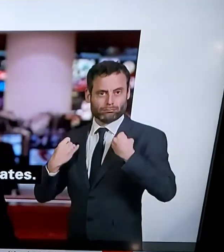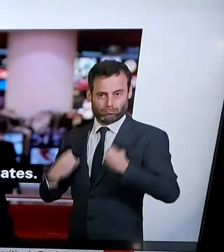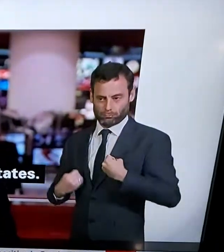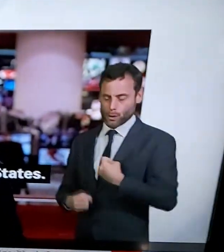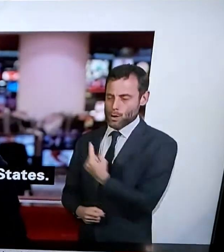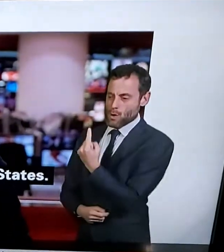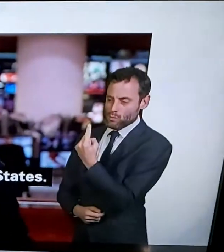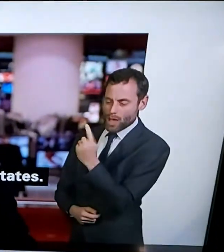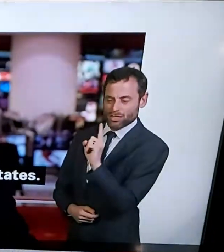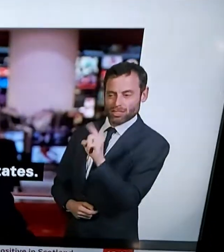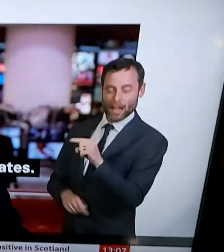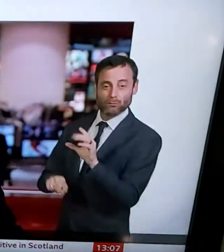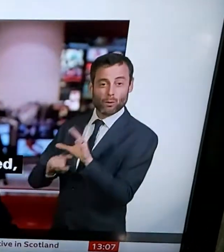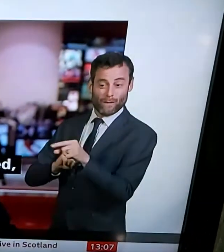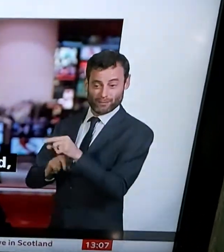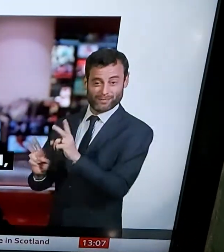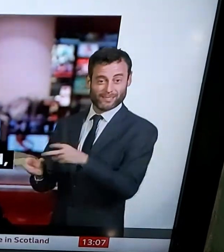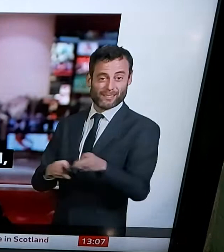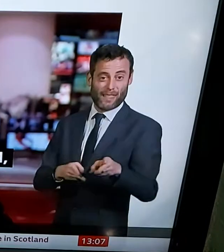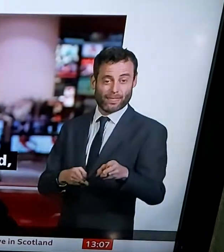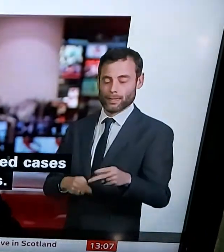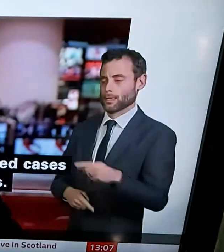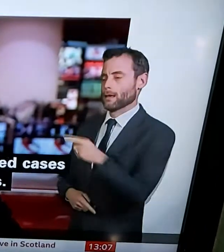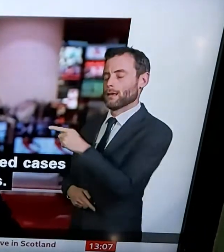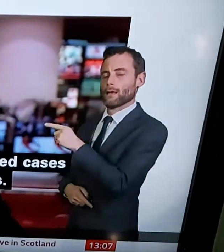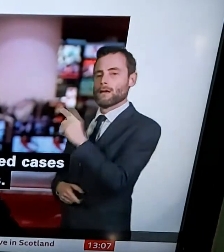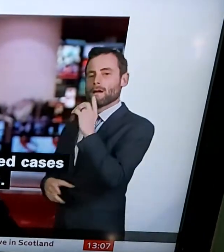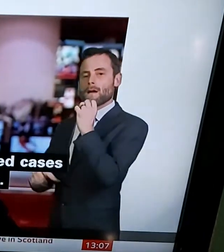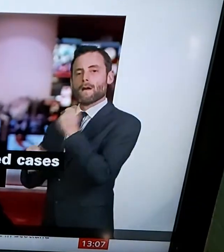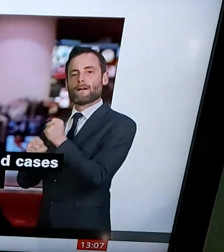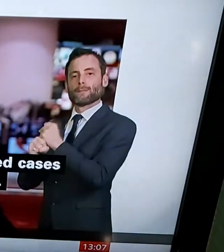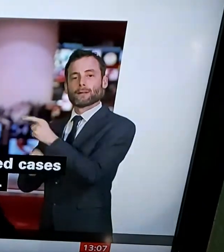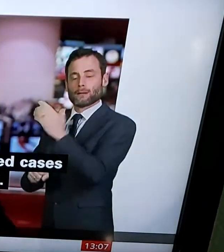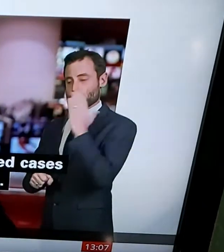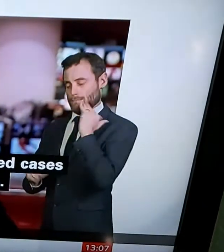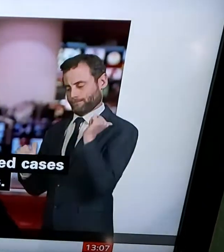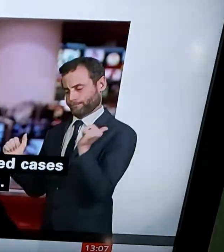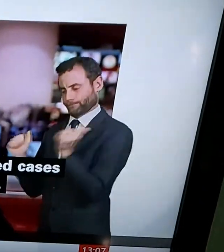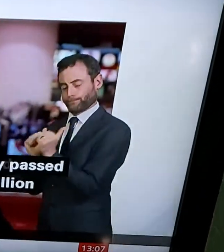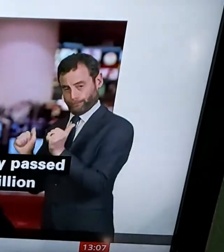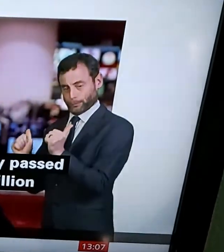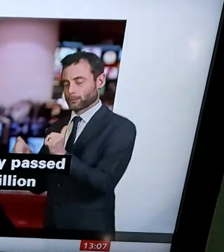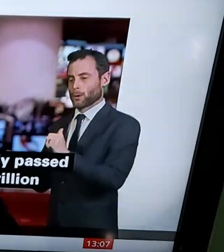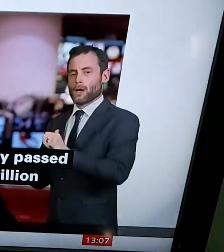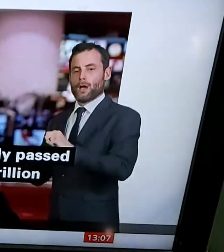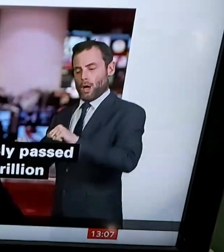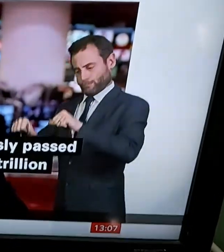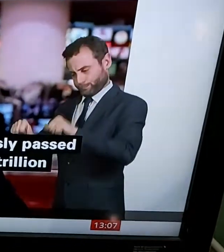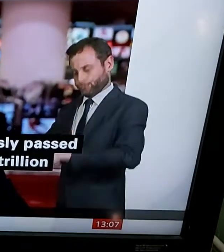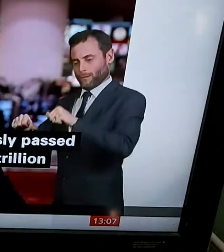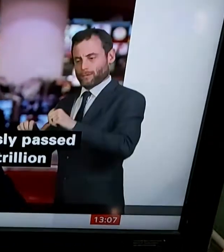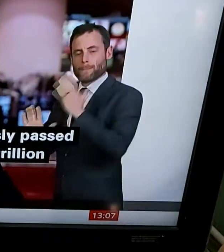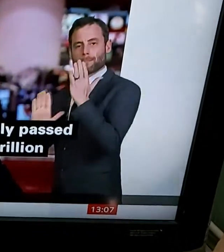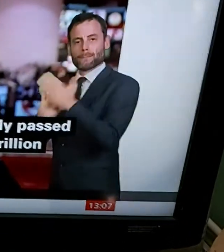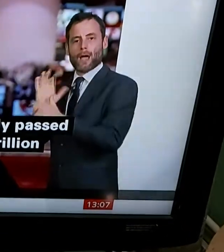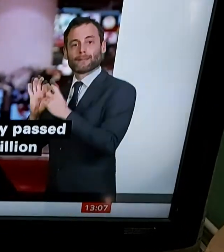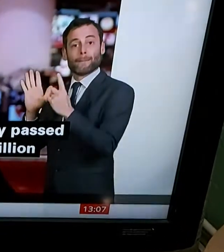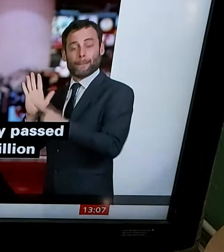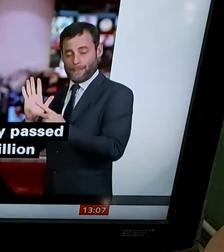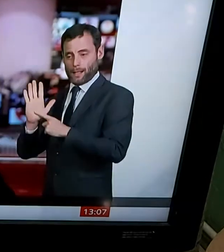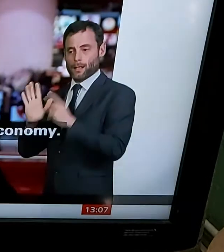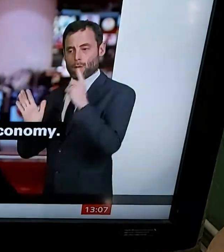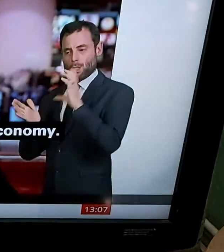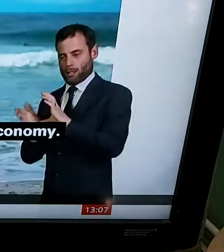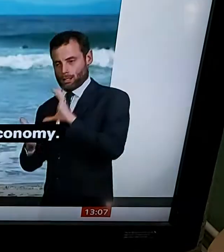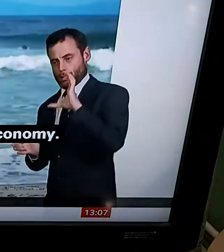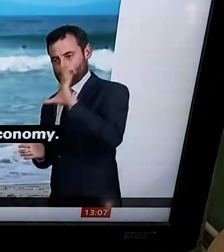1,000 deaths. The Senate has unanimously passed a bill to pump nearly $2 trillion into the American economy, as Paul Adams now